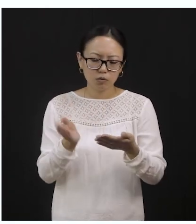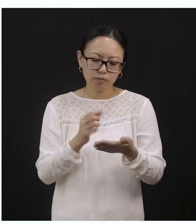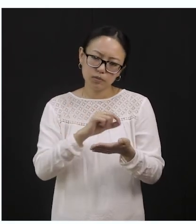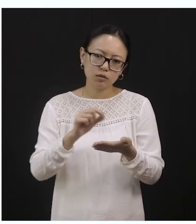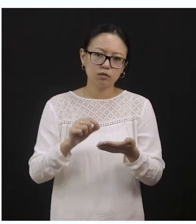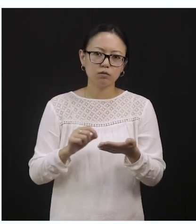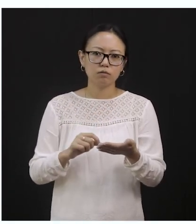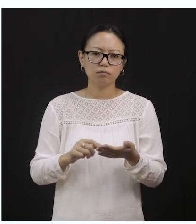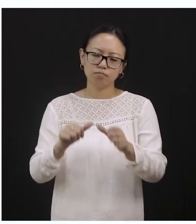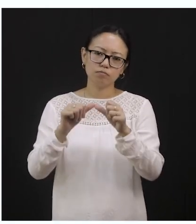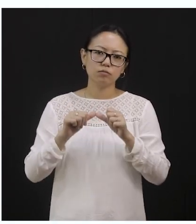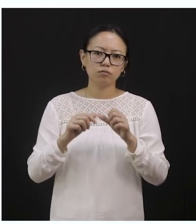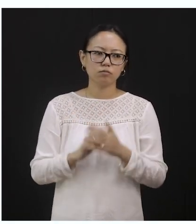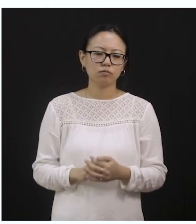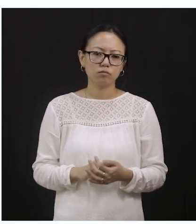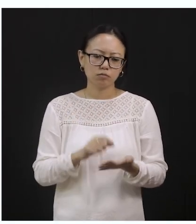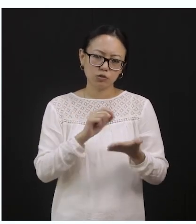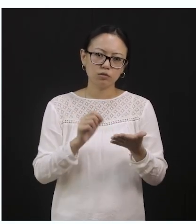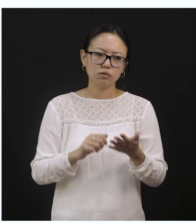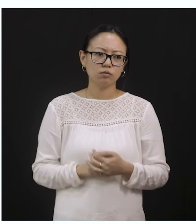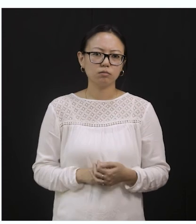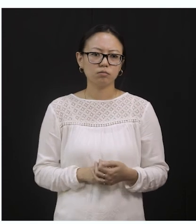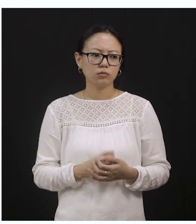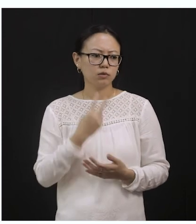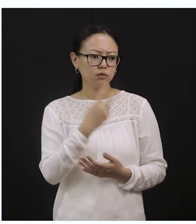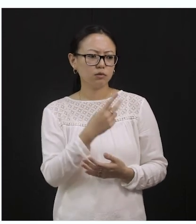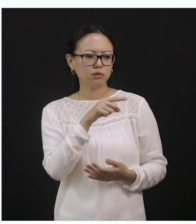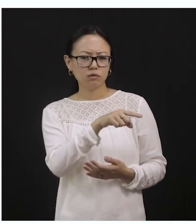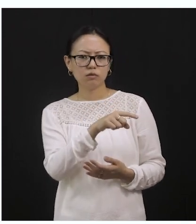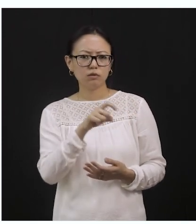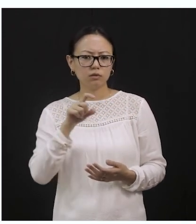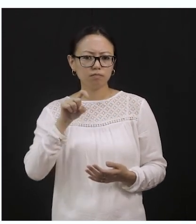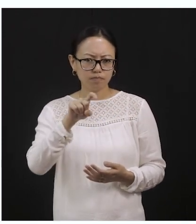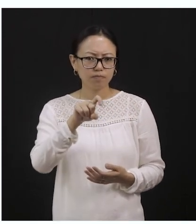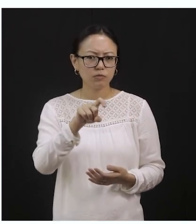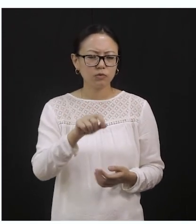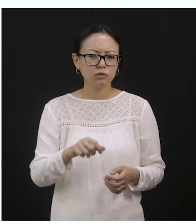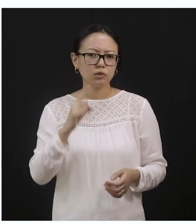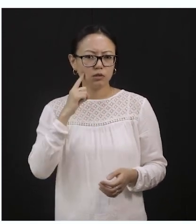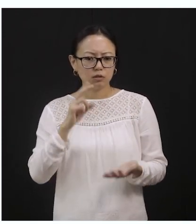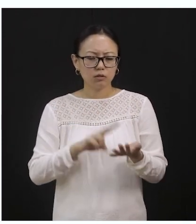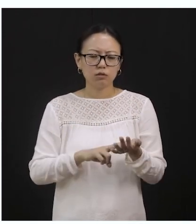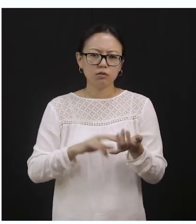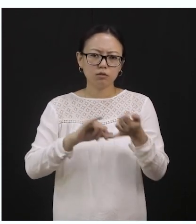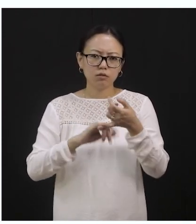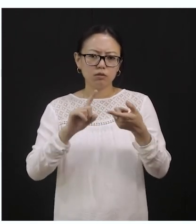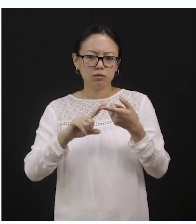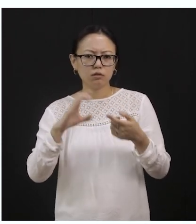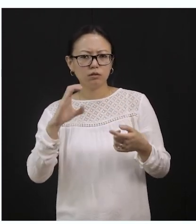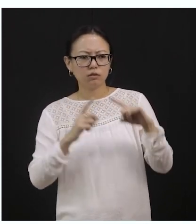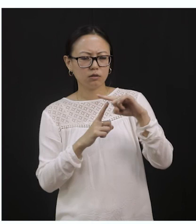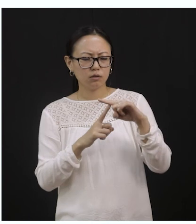whether picture is an insect. All right, so you have to first identify the picture. So after identifying